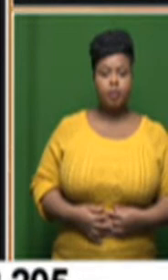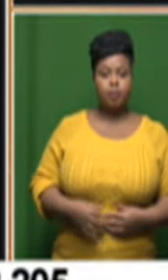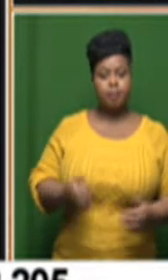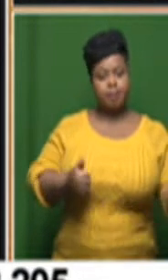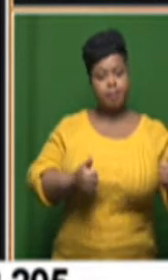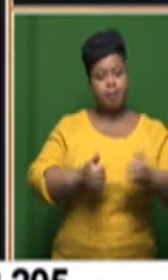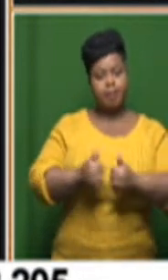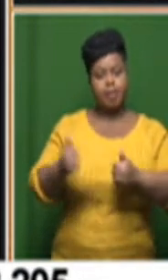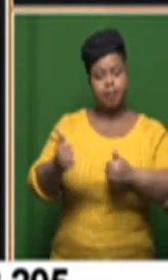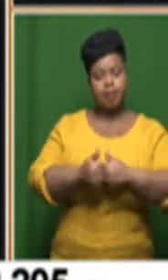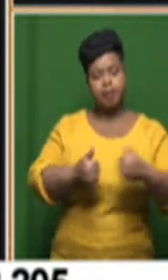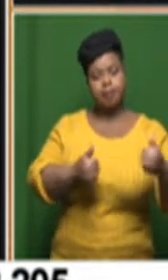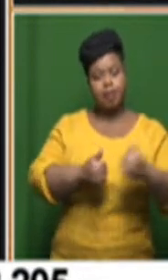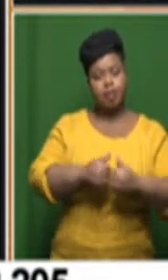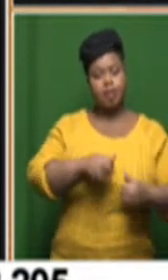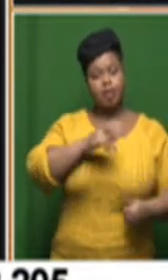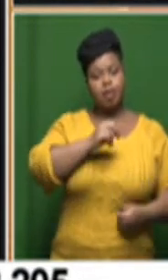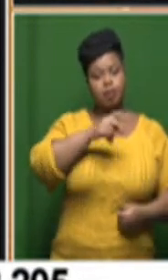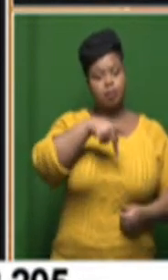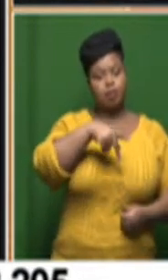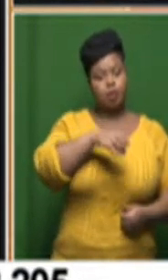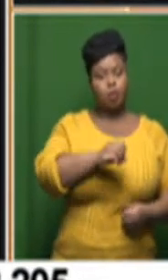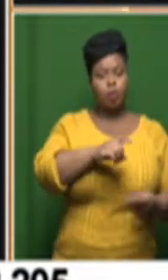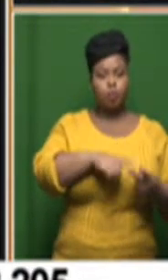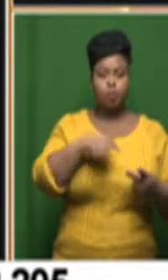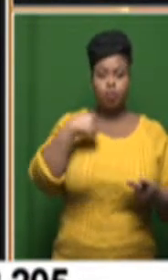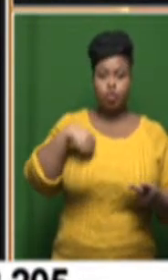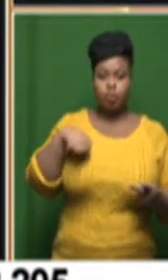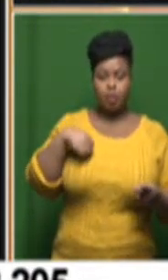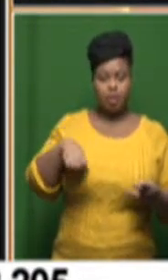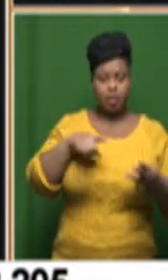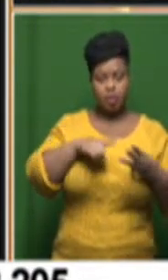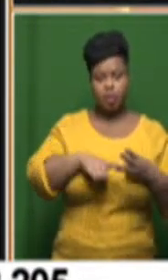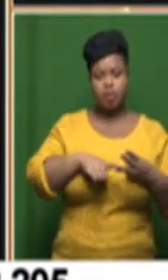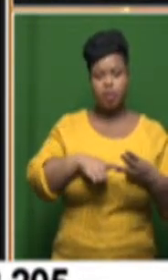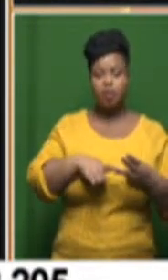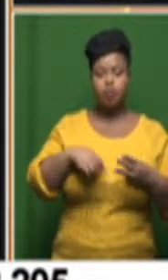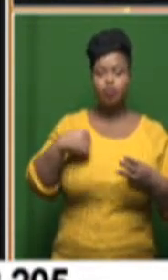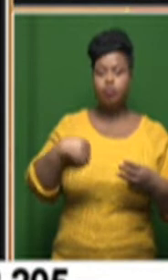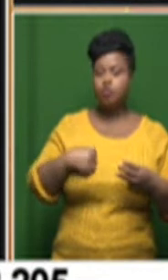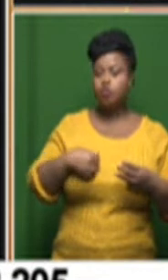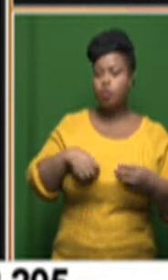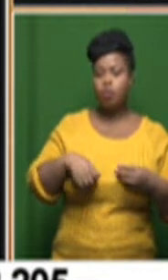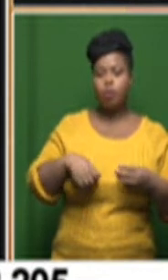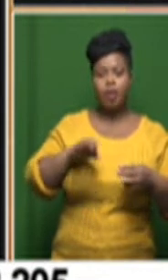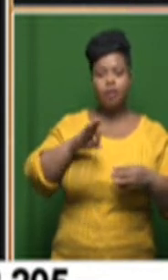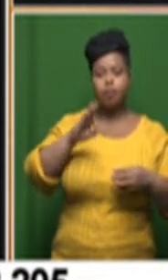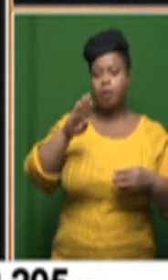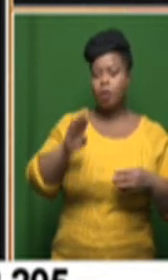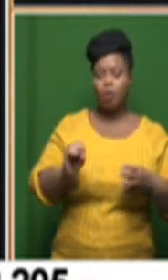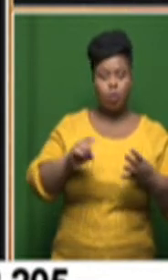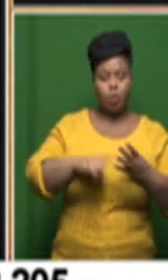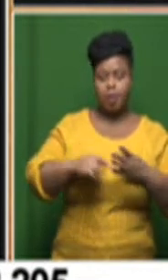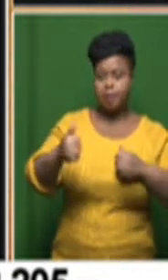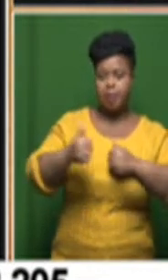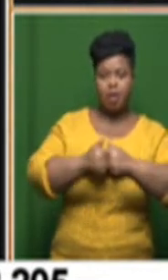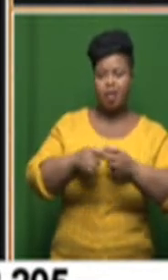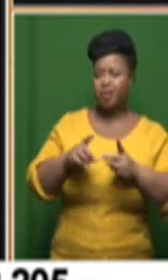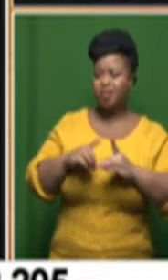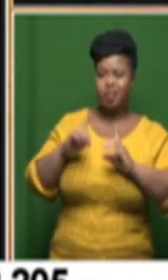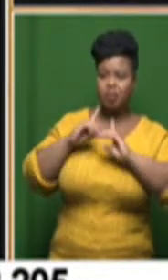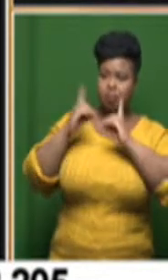partners. Our NPO, our municipalities, our faith-based organizations, all our partners and Department of